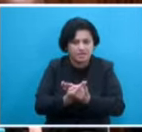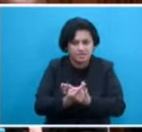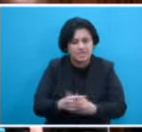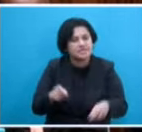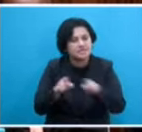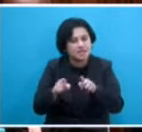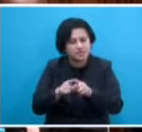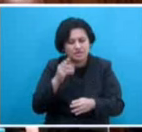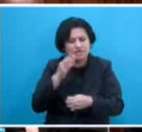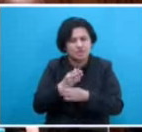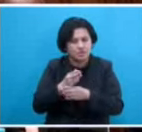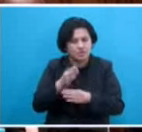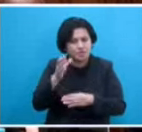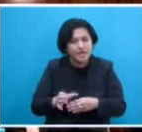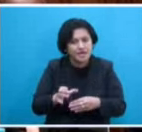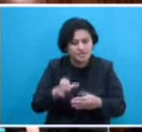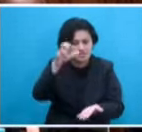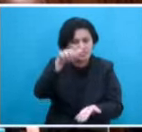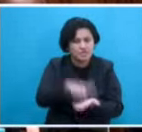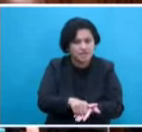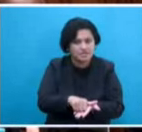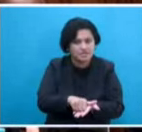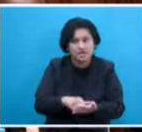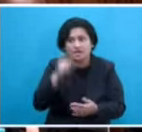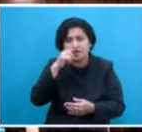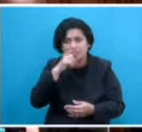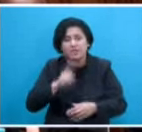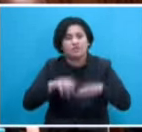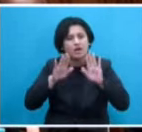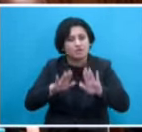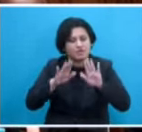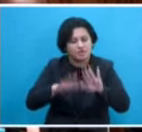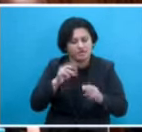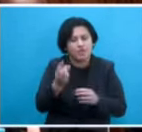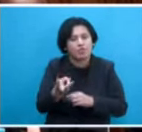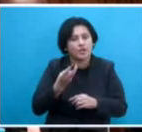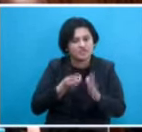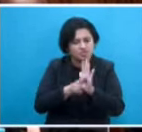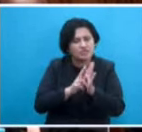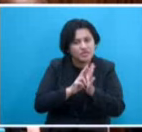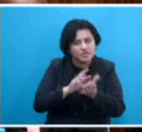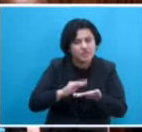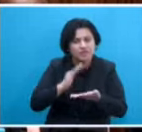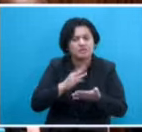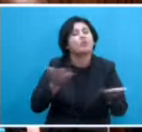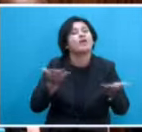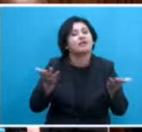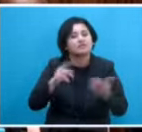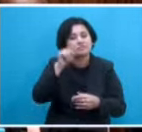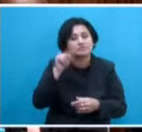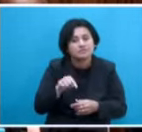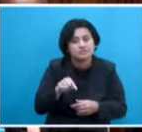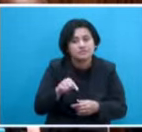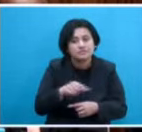are still waiting on a year later, Minister, of the so-called wages review to happen. Where is that?